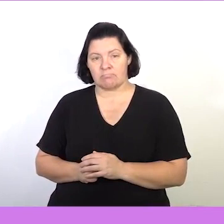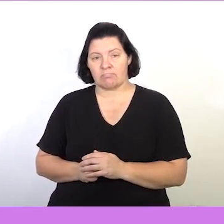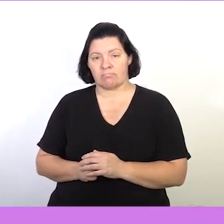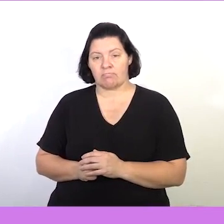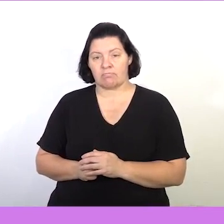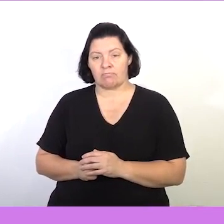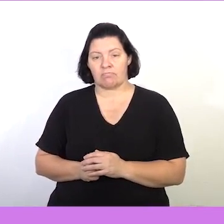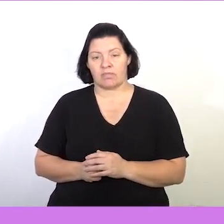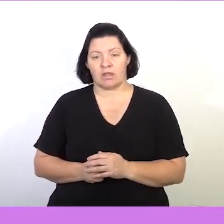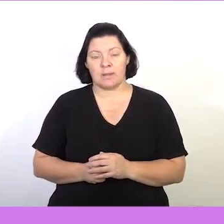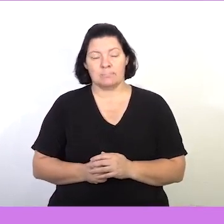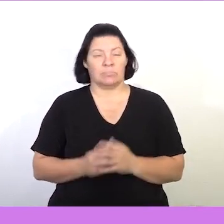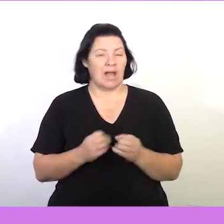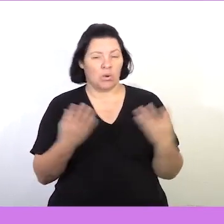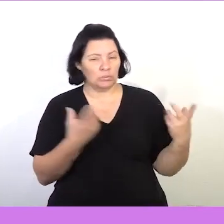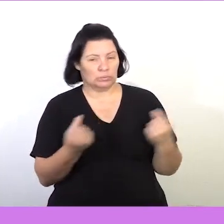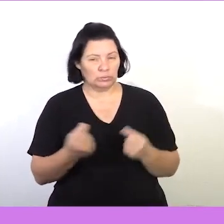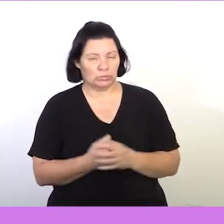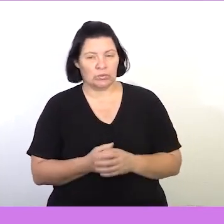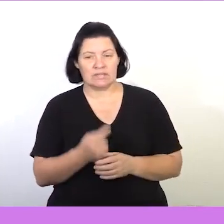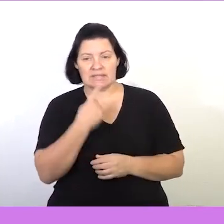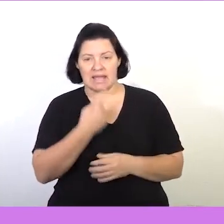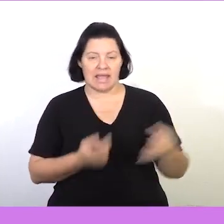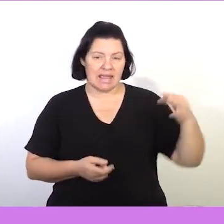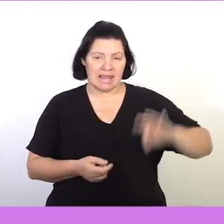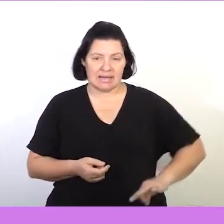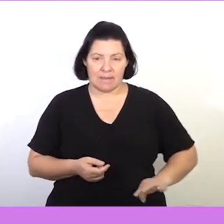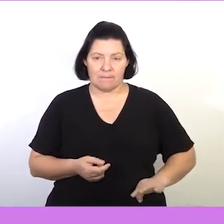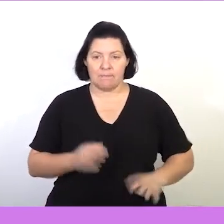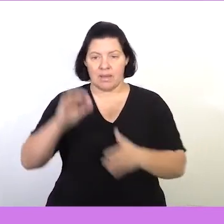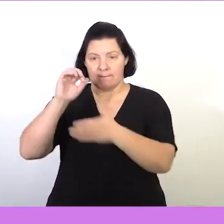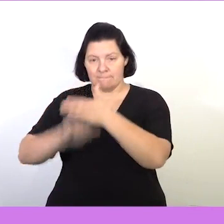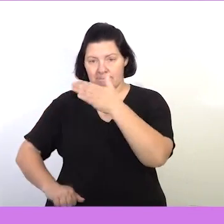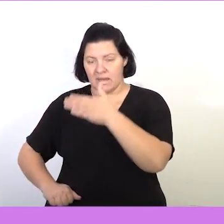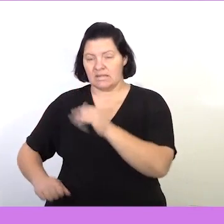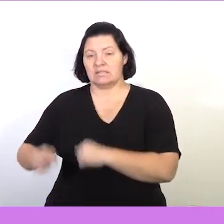loss. How do we calculate that again? We say income